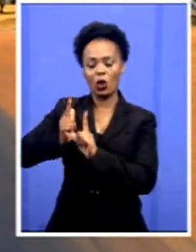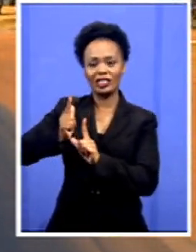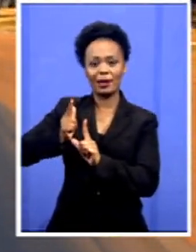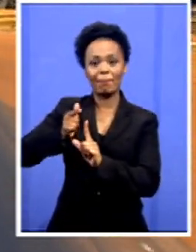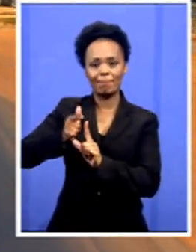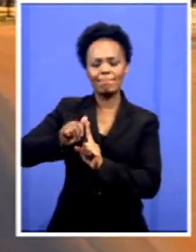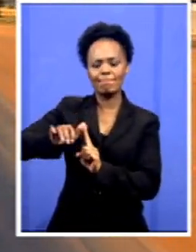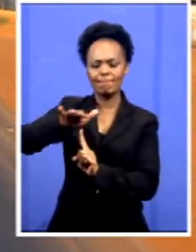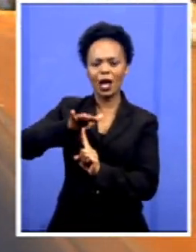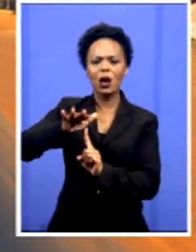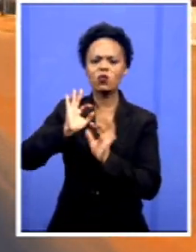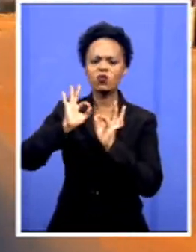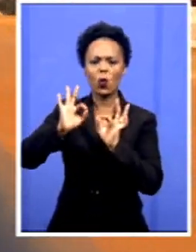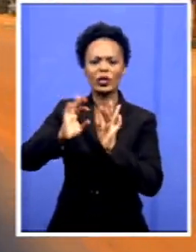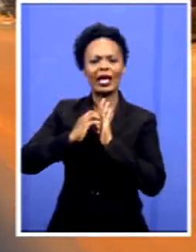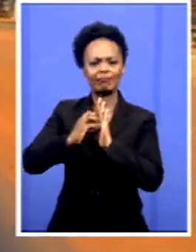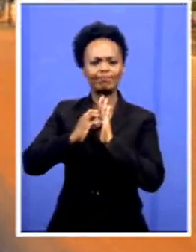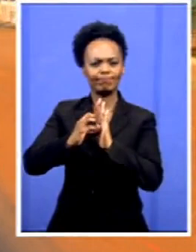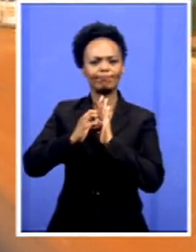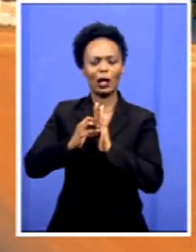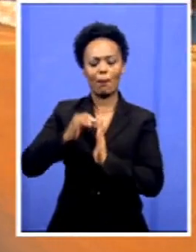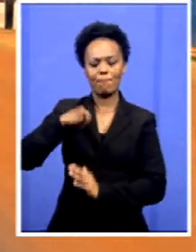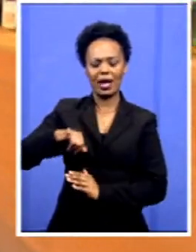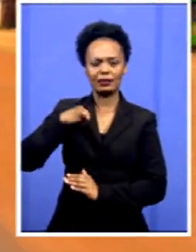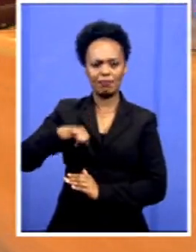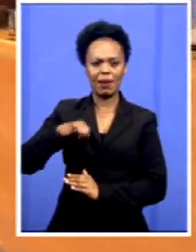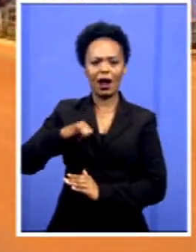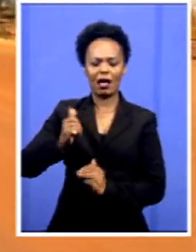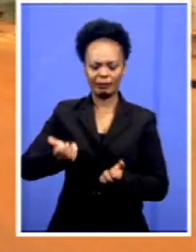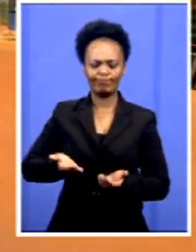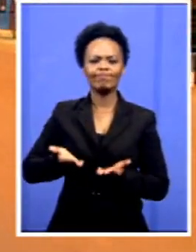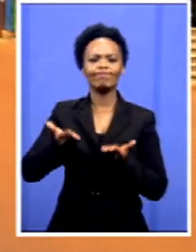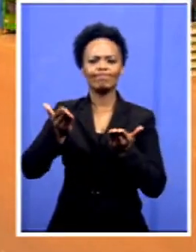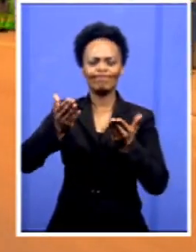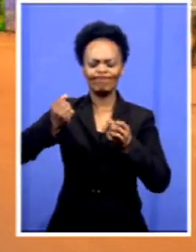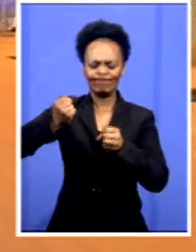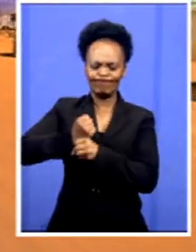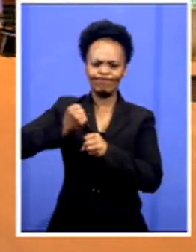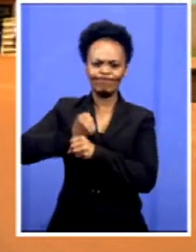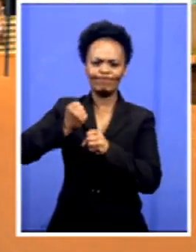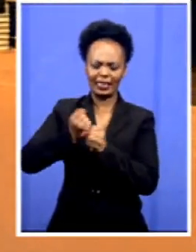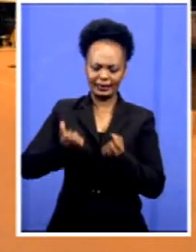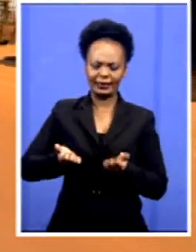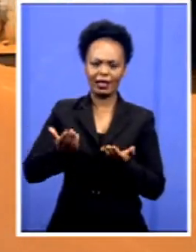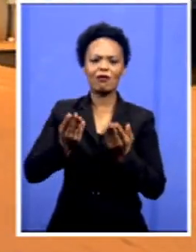one of the good examples that the municipality is really working for the people.